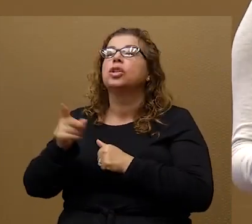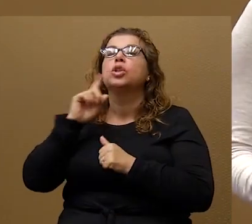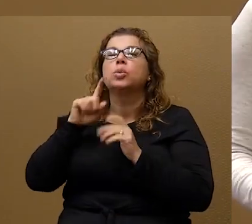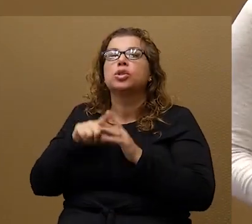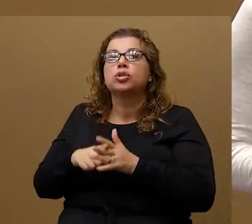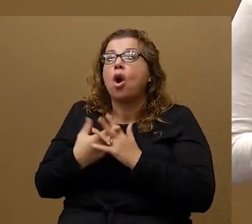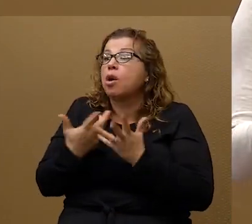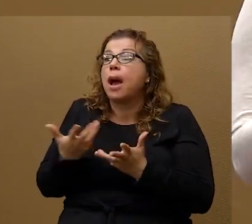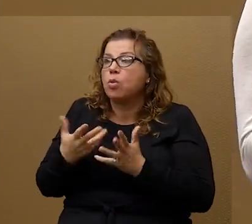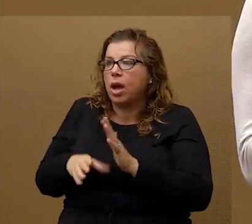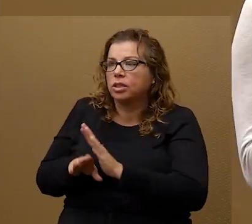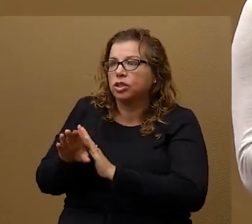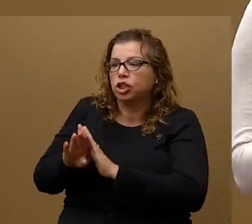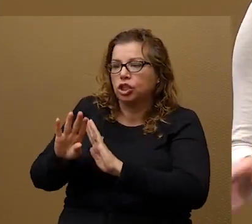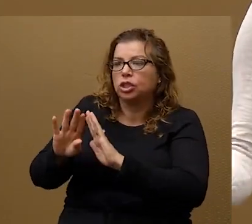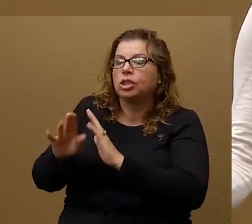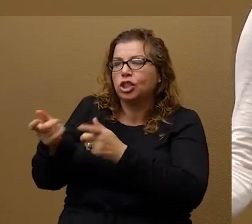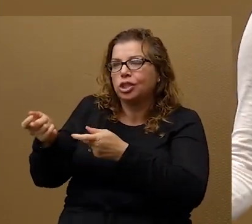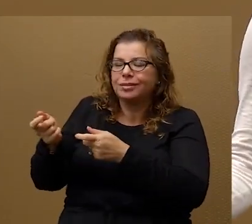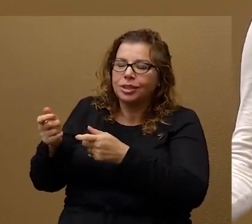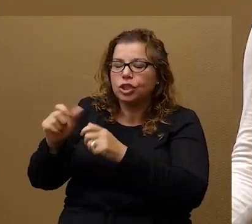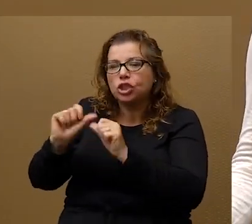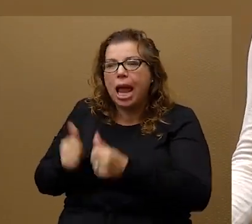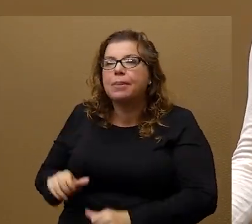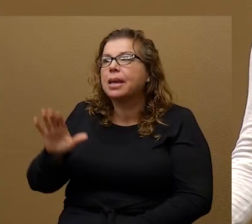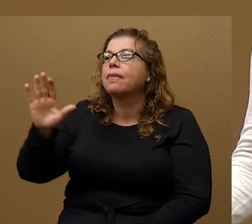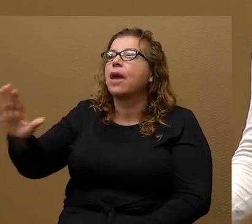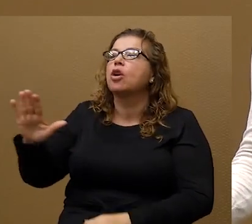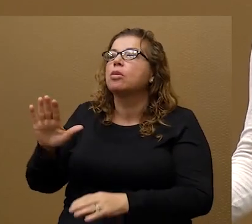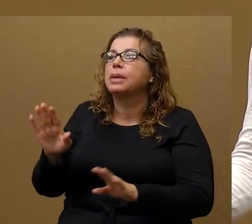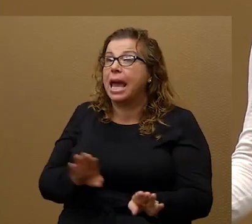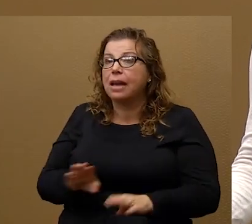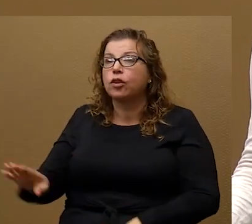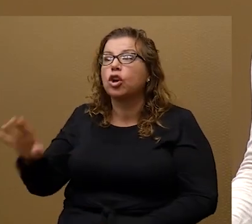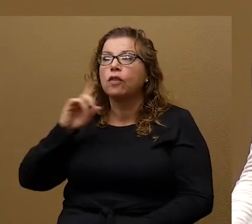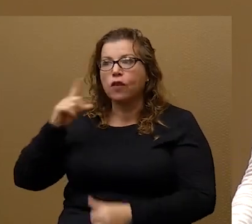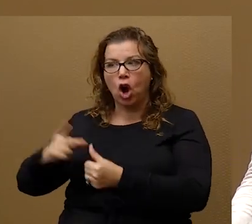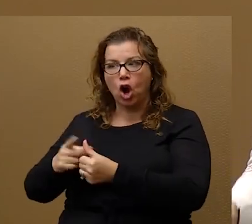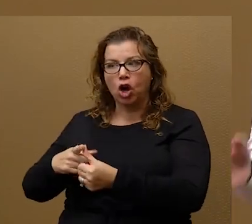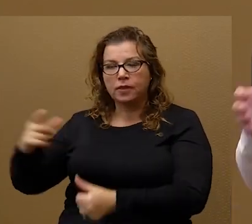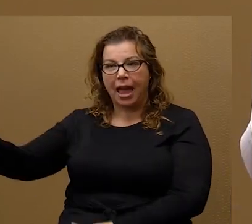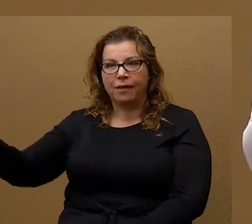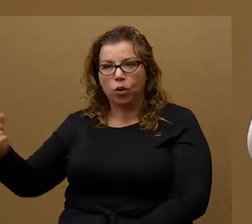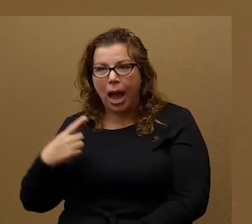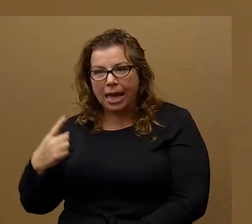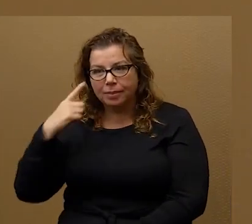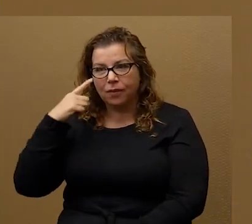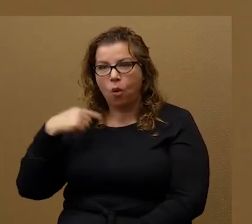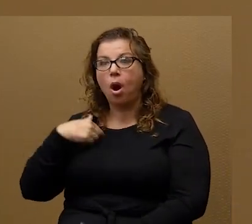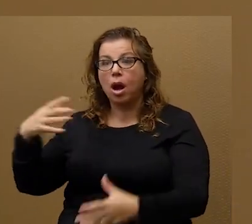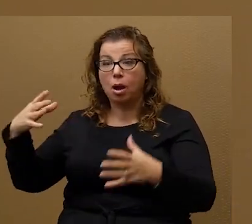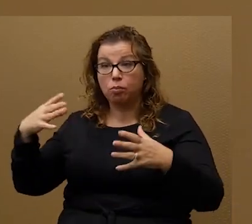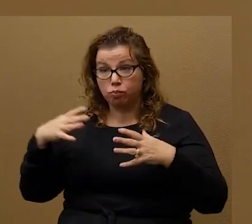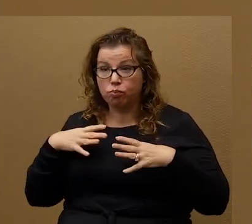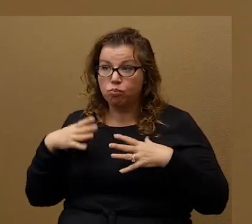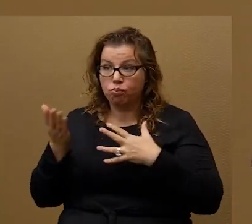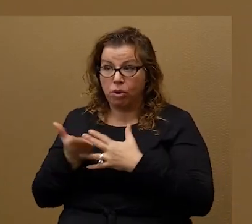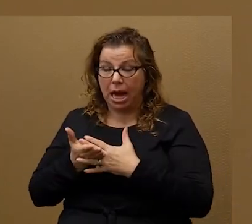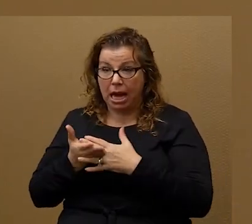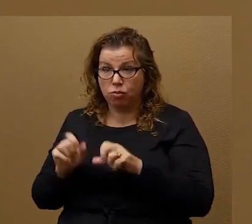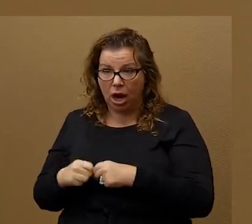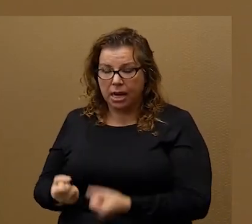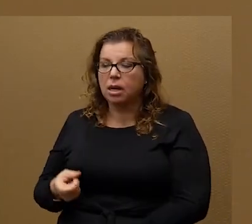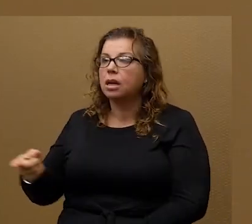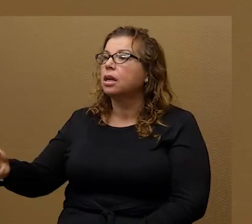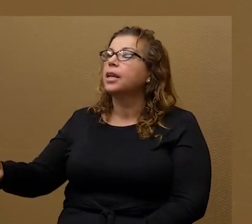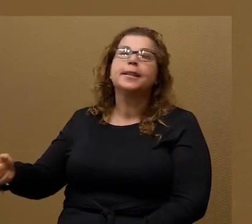that behavior to one, just asking for a break. If that doesn't work, just